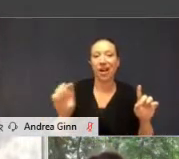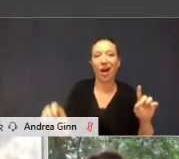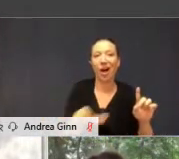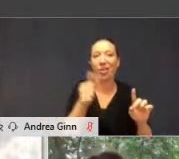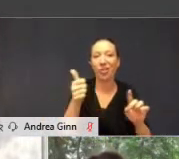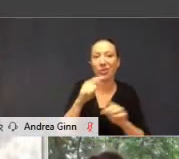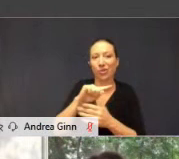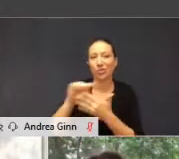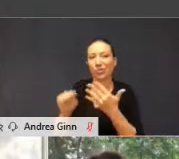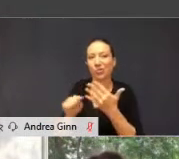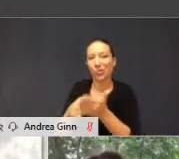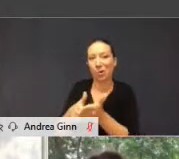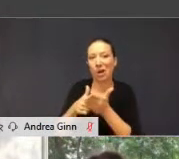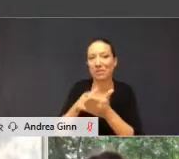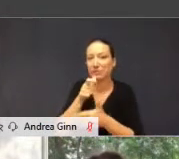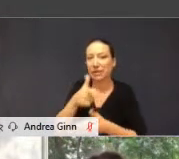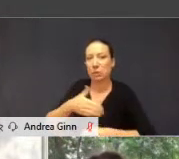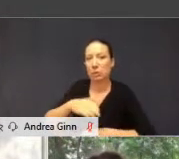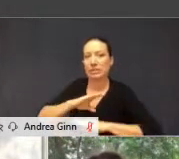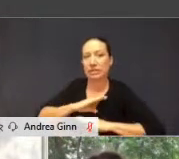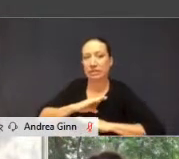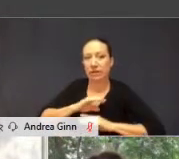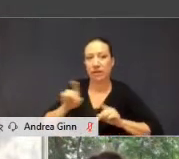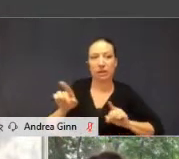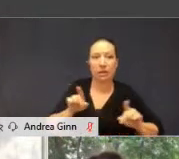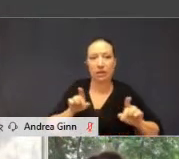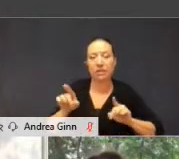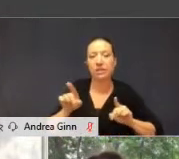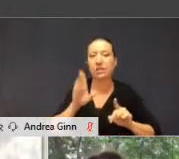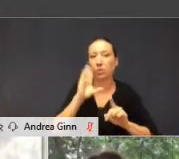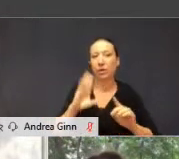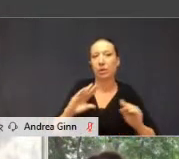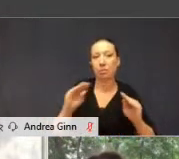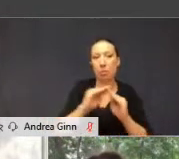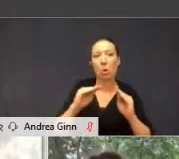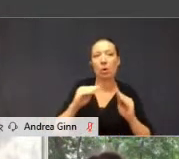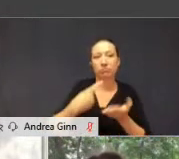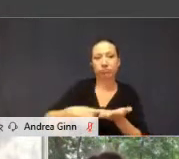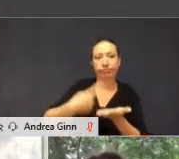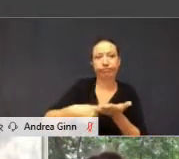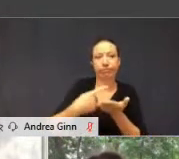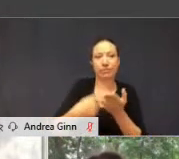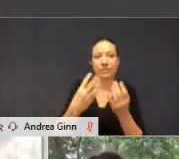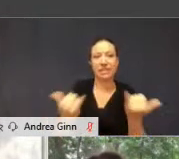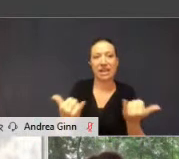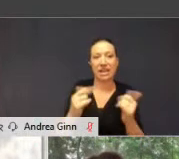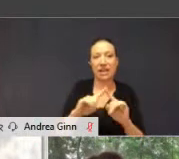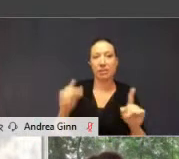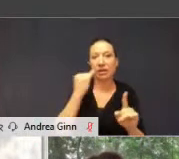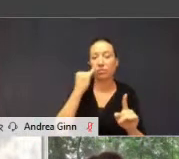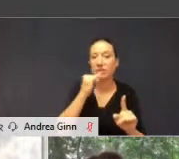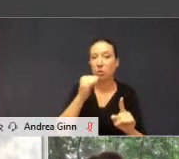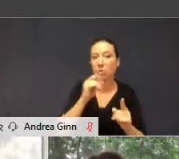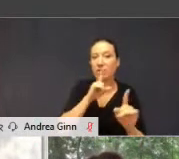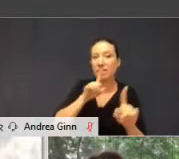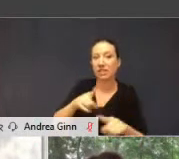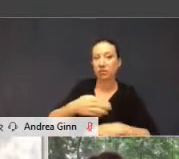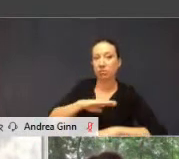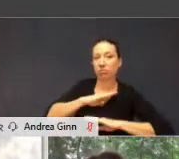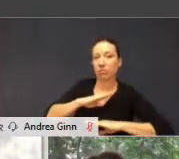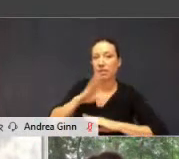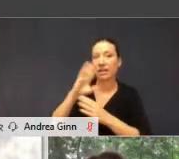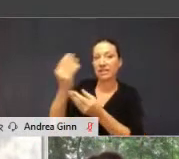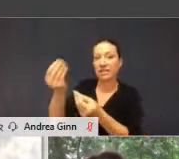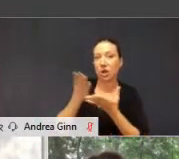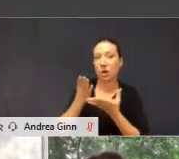into that a little bit more today. And then if you let us know if we didn't address that question, and